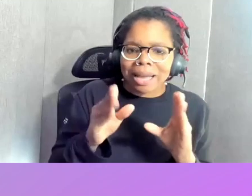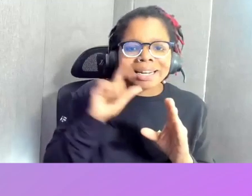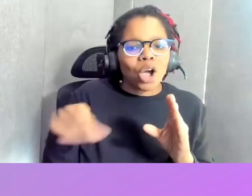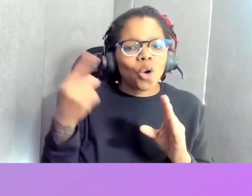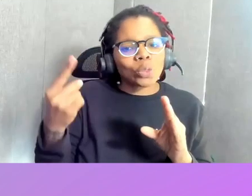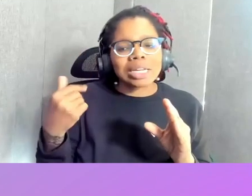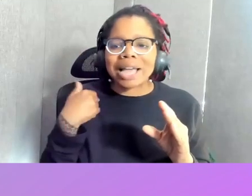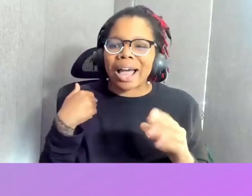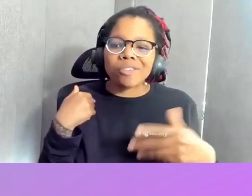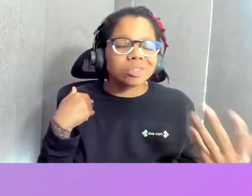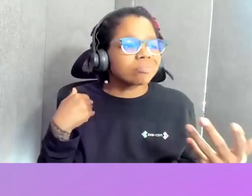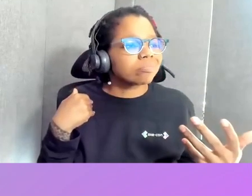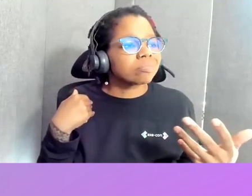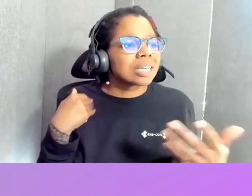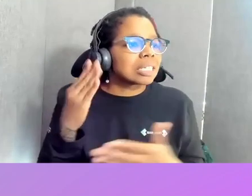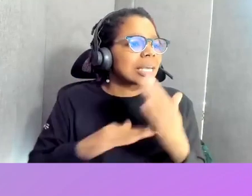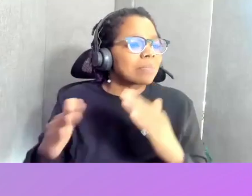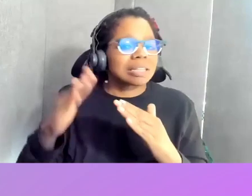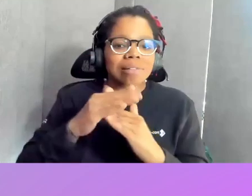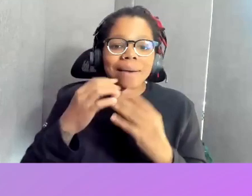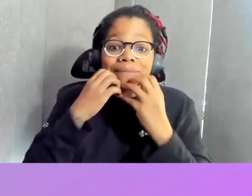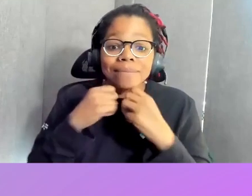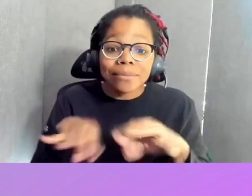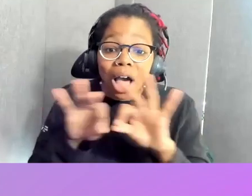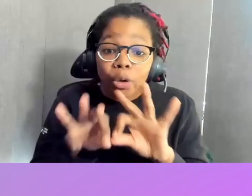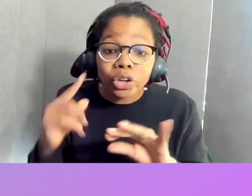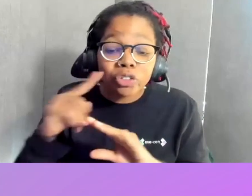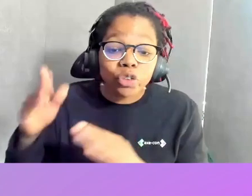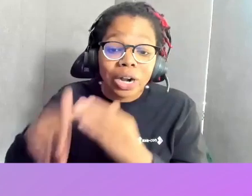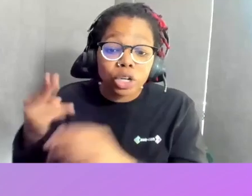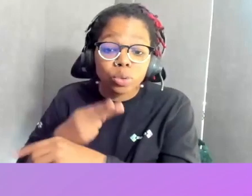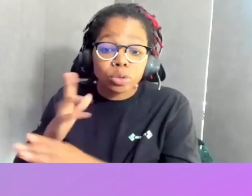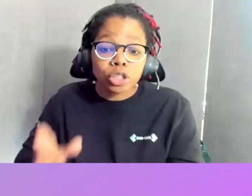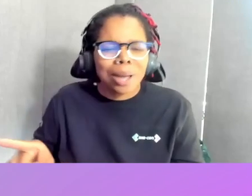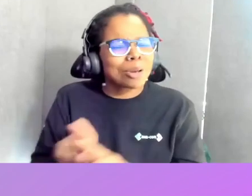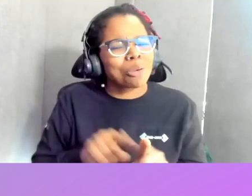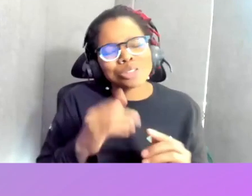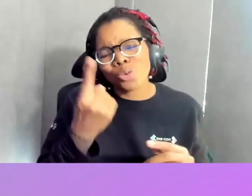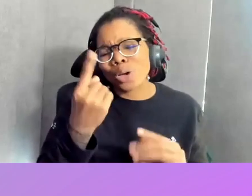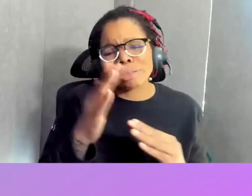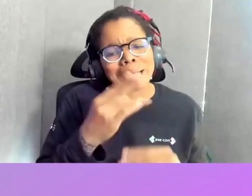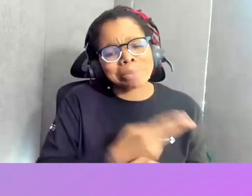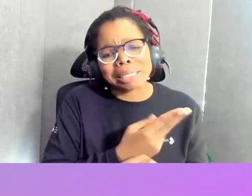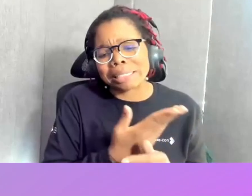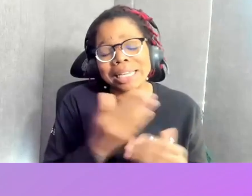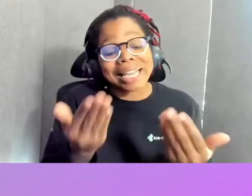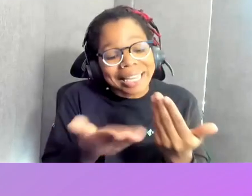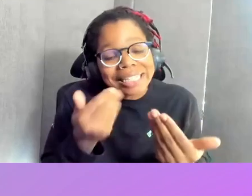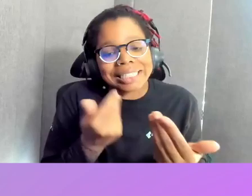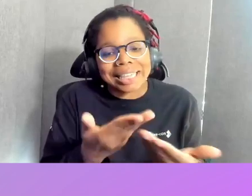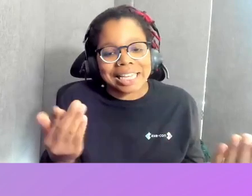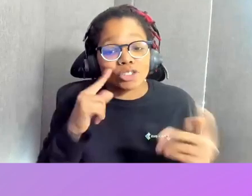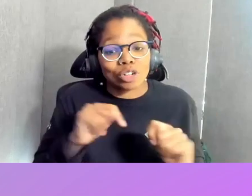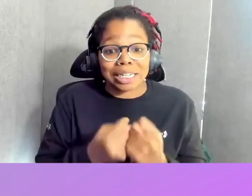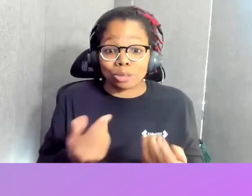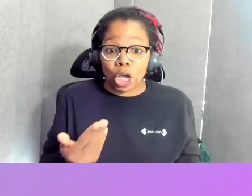does it have some of the highest value for end users, but it's also the easiest thing for teams that are new to accessibility